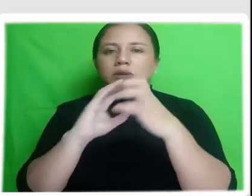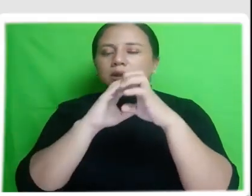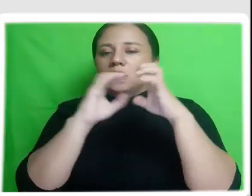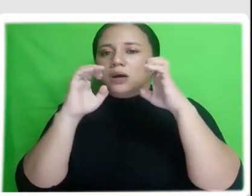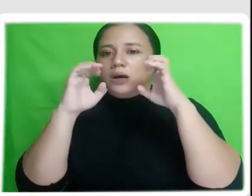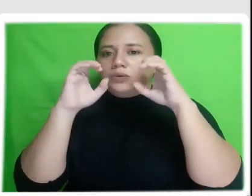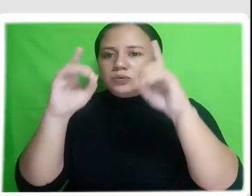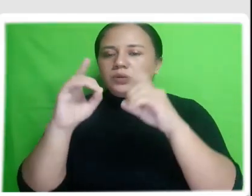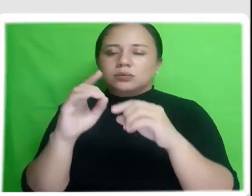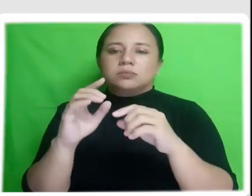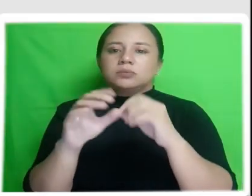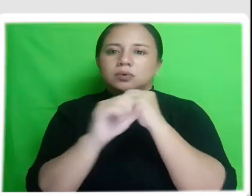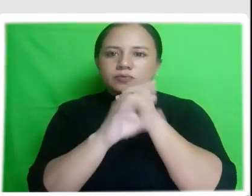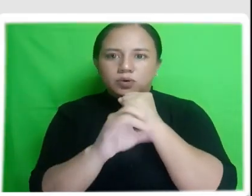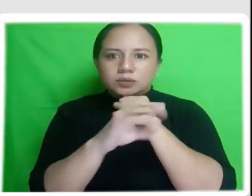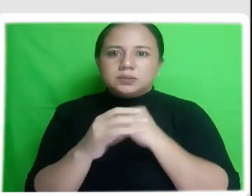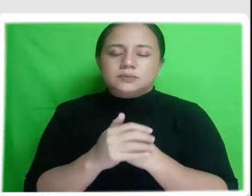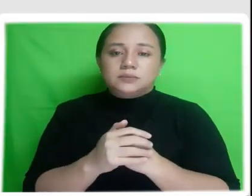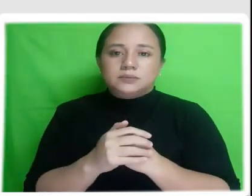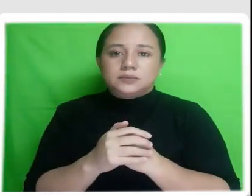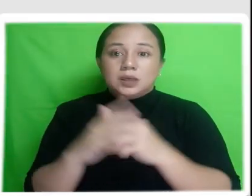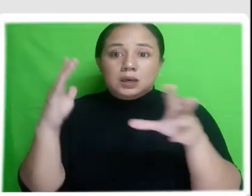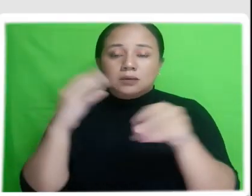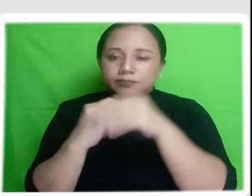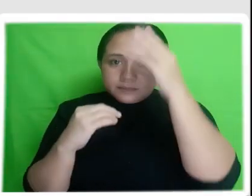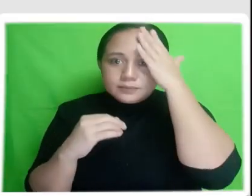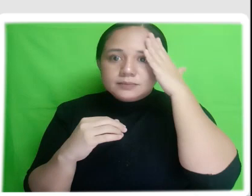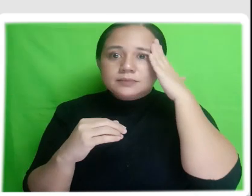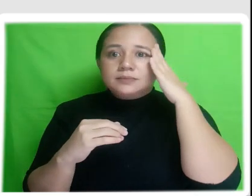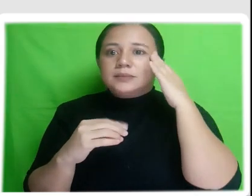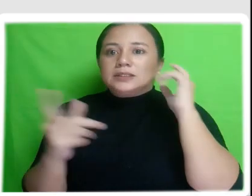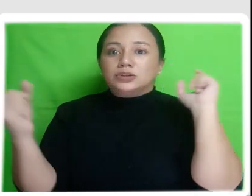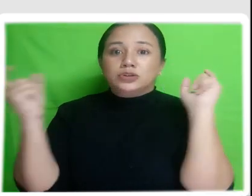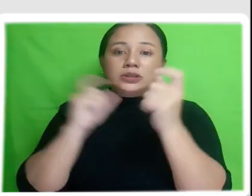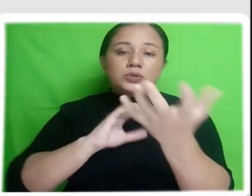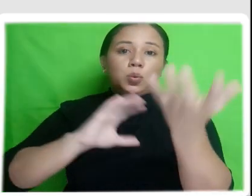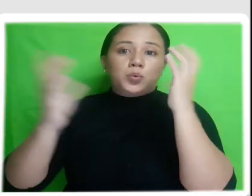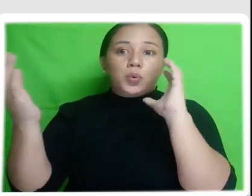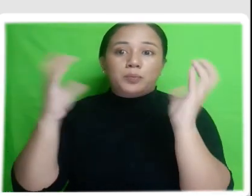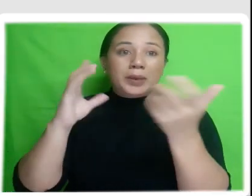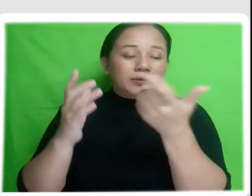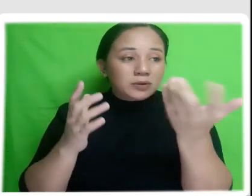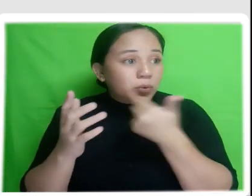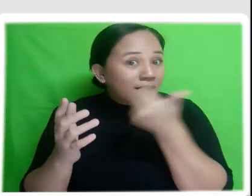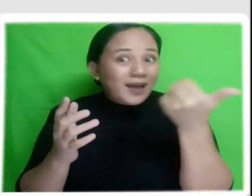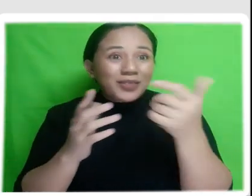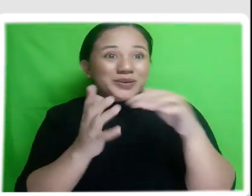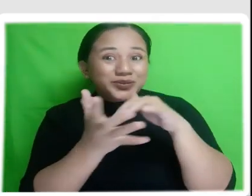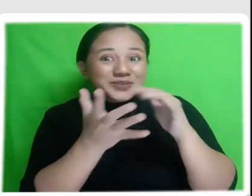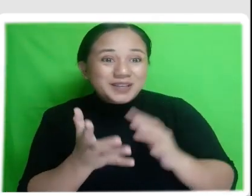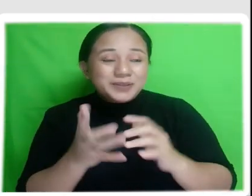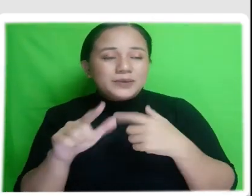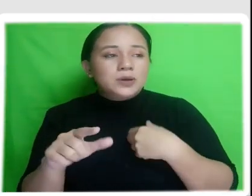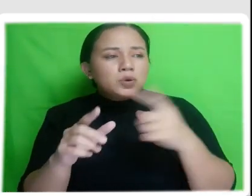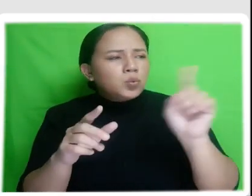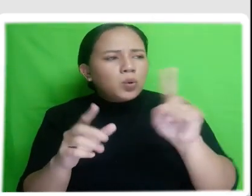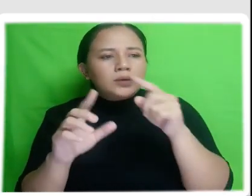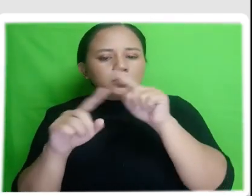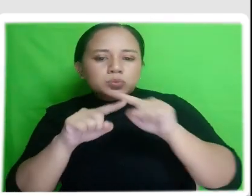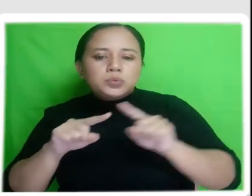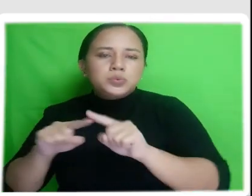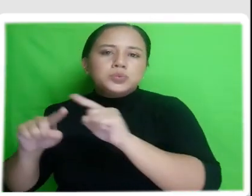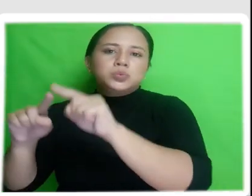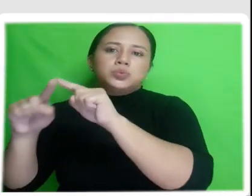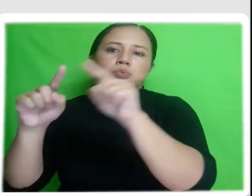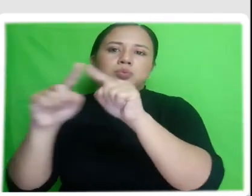in addition, please exchange and compare with fellow learners your different motives and